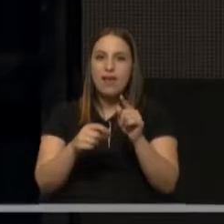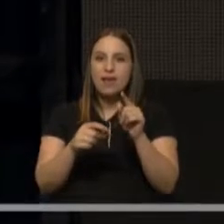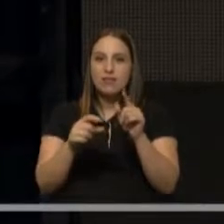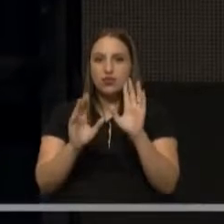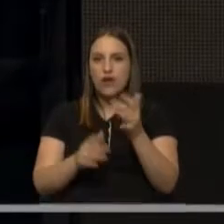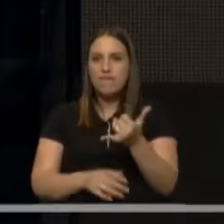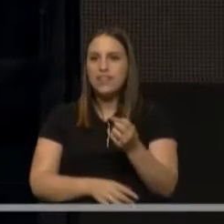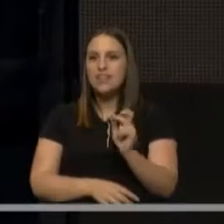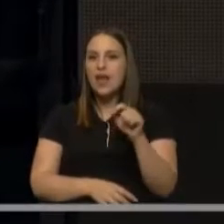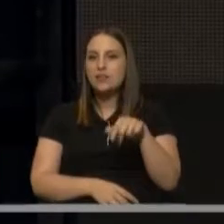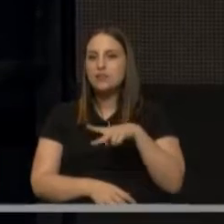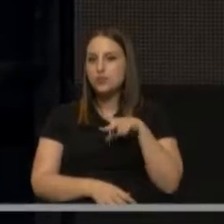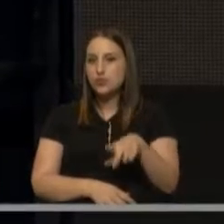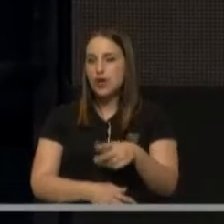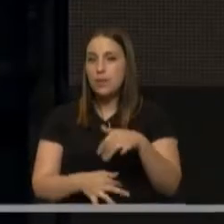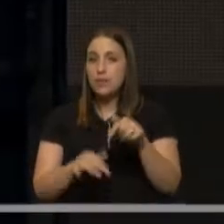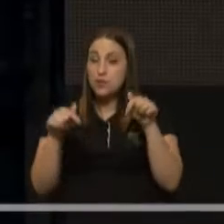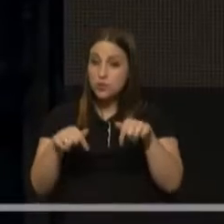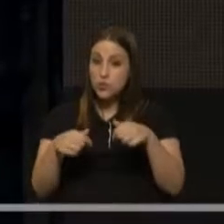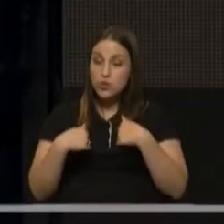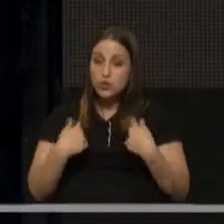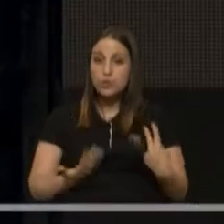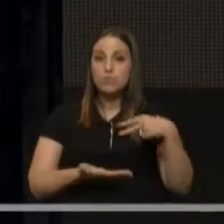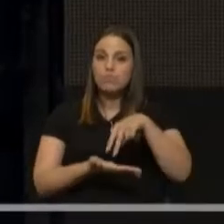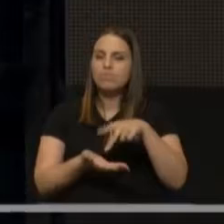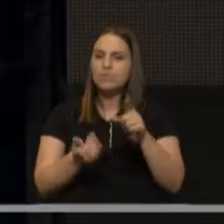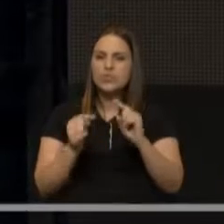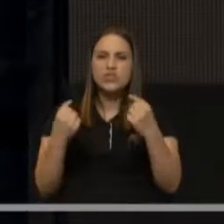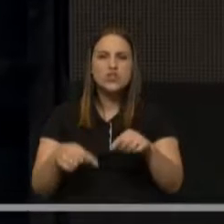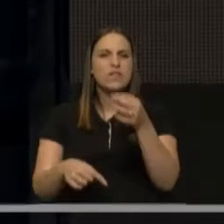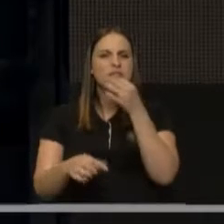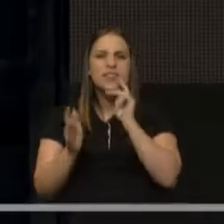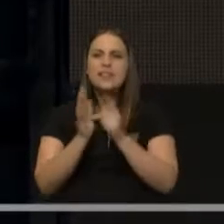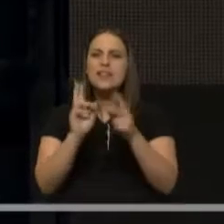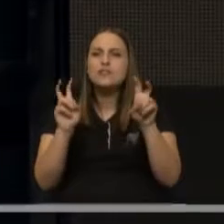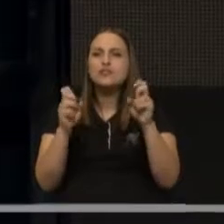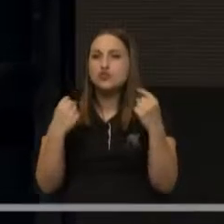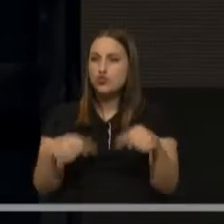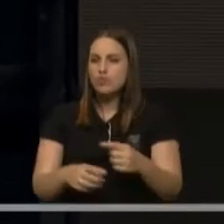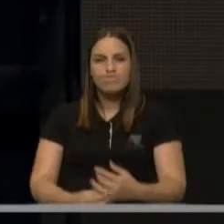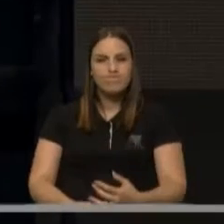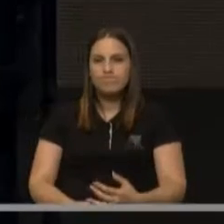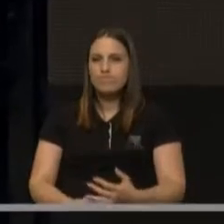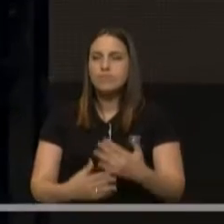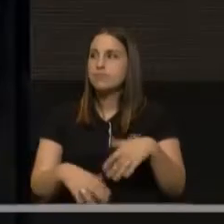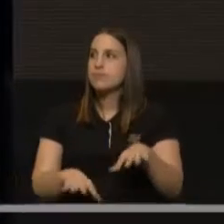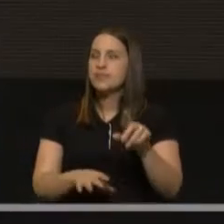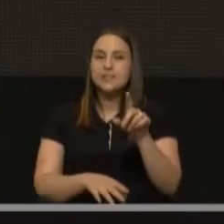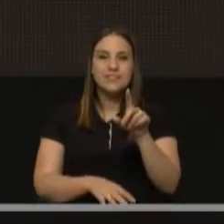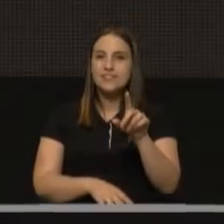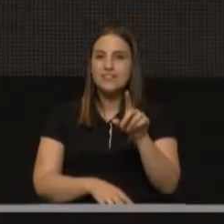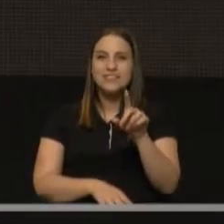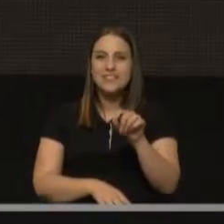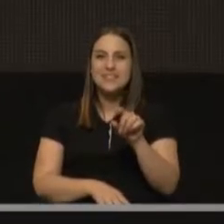years in Portugal. But today, I'm here. I'm not only talking about technology itself, but also I want to address how